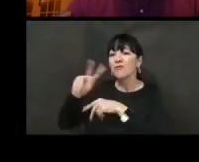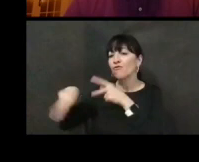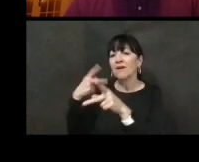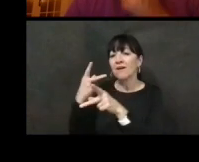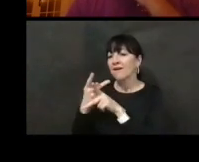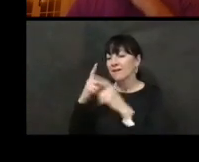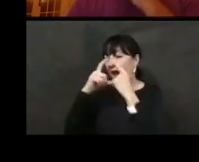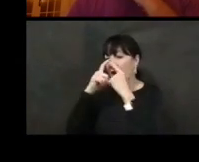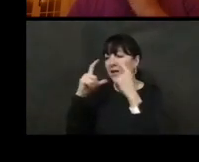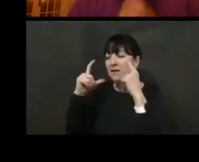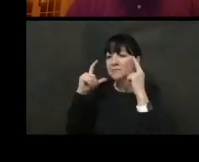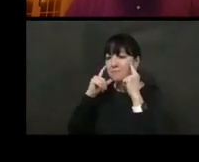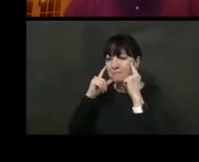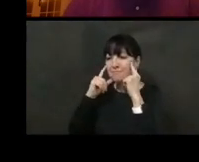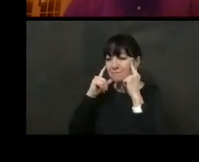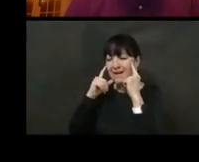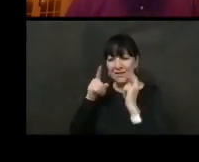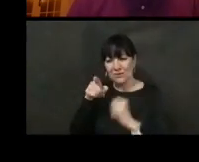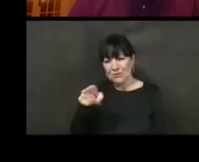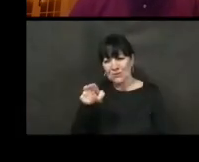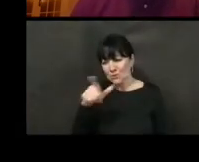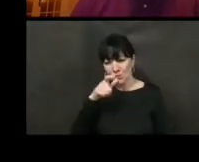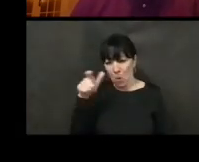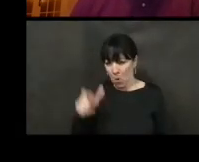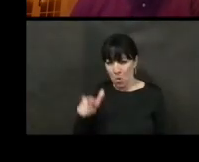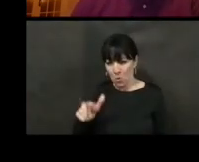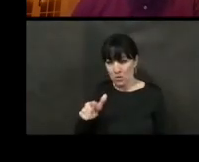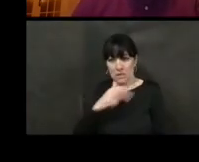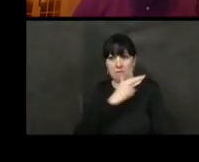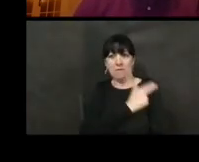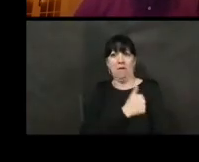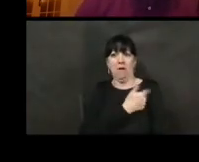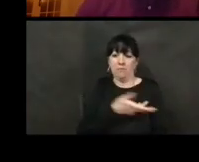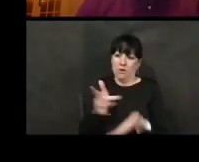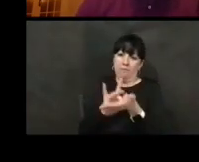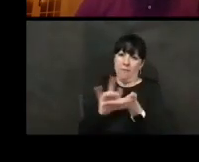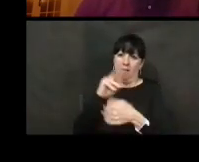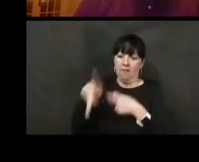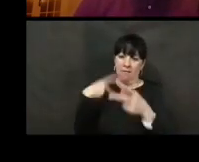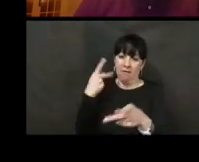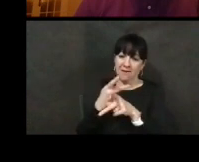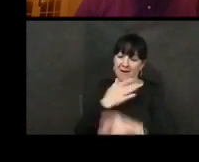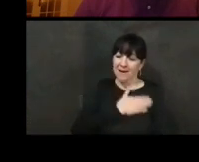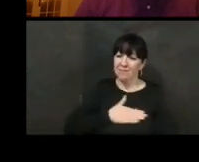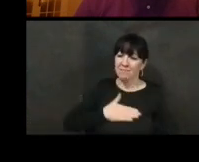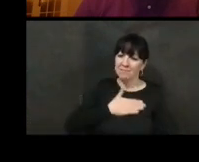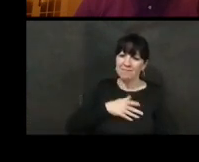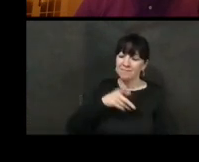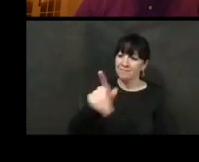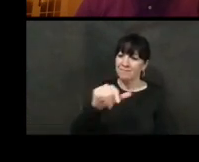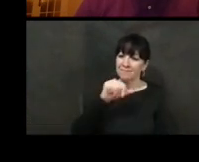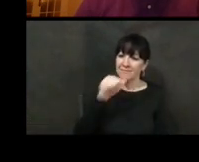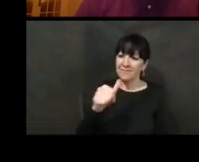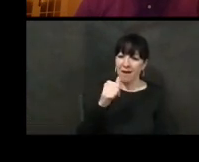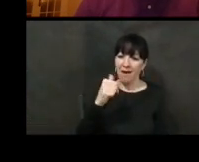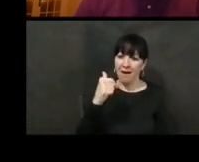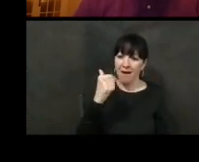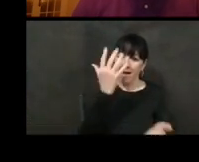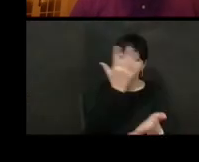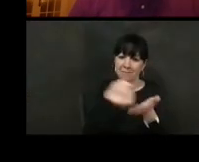face coverings, to make face coverings. So let's try to keep all of our PPE